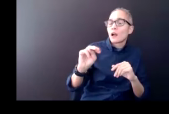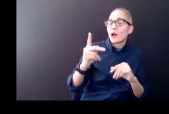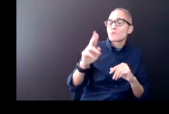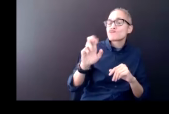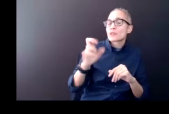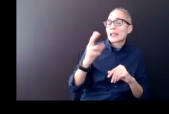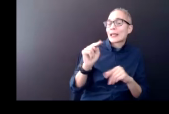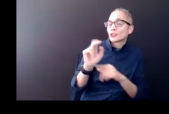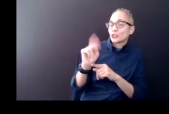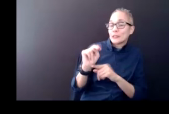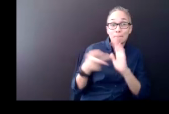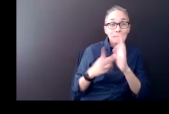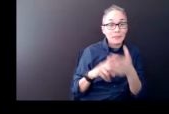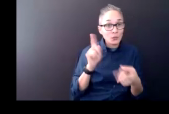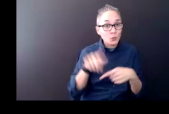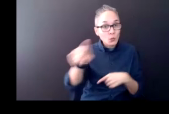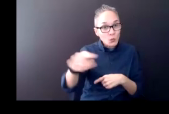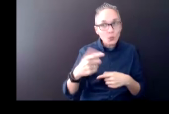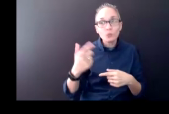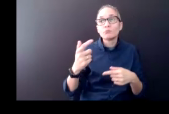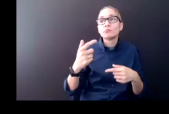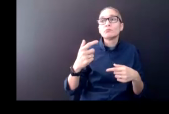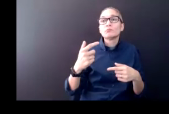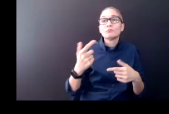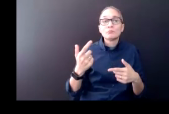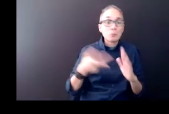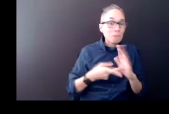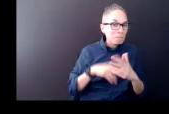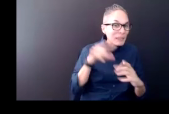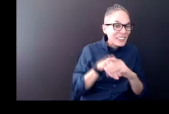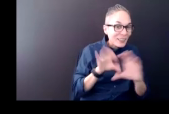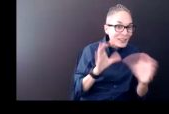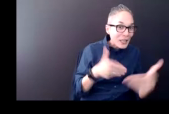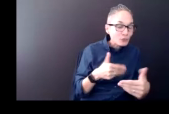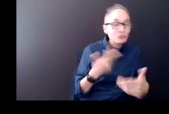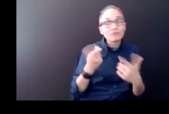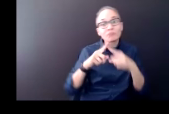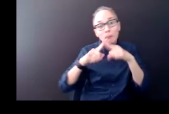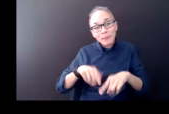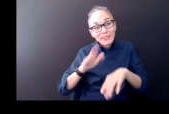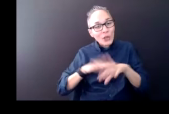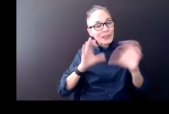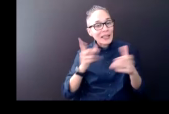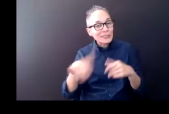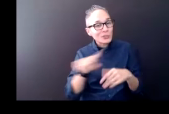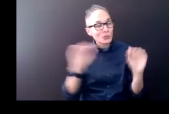comprehension in the classroom, and like maybe based on the context of the classes that you teach and stuff like that. I'd be curious to to just